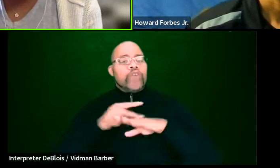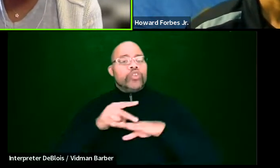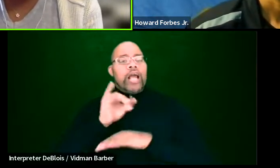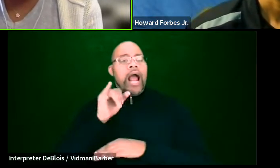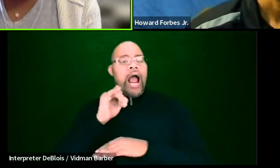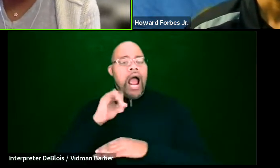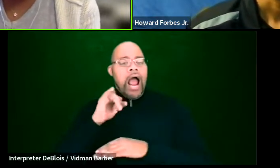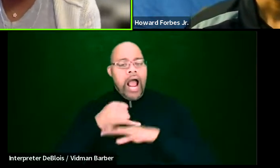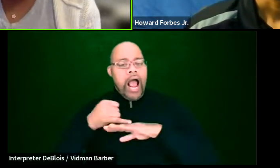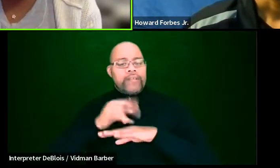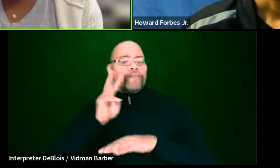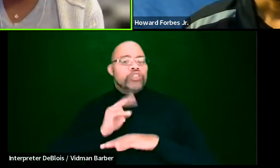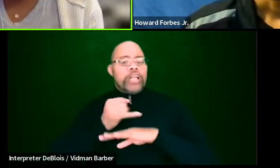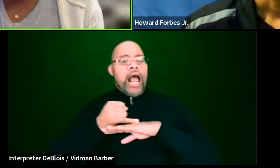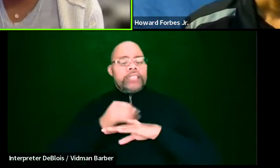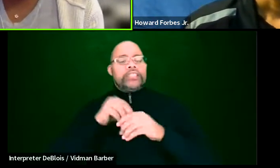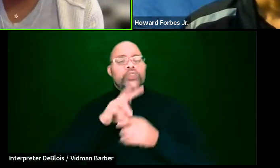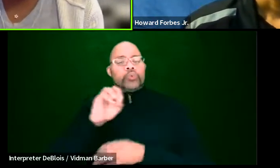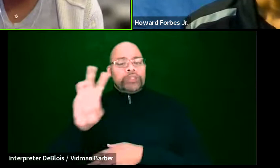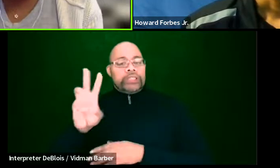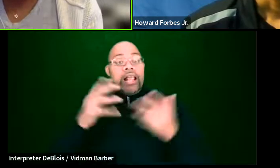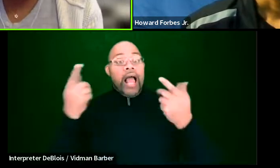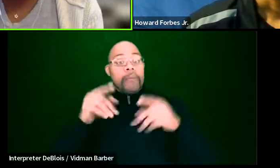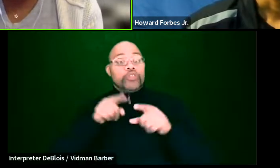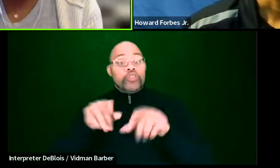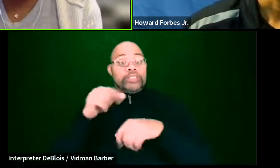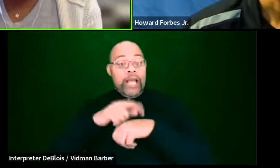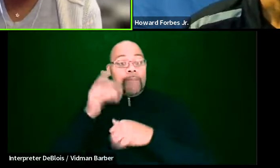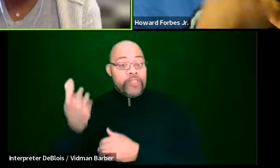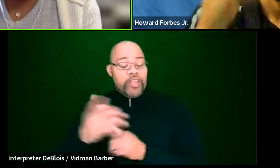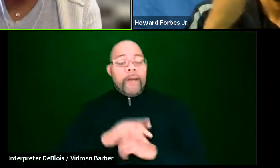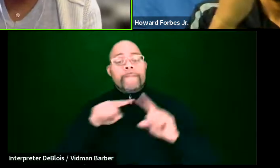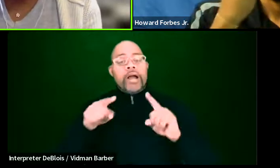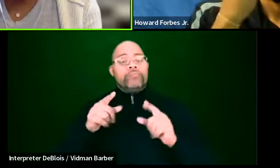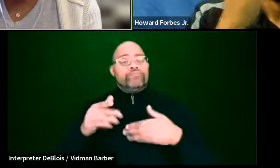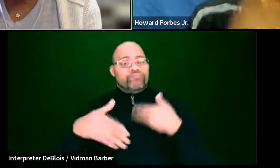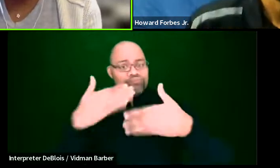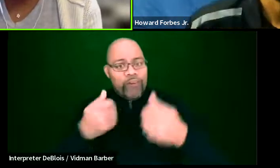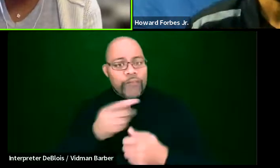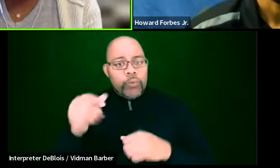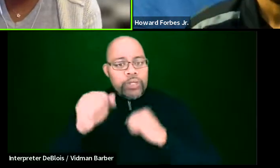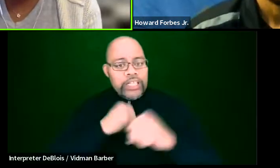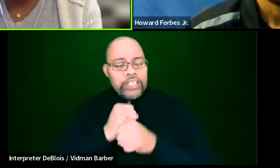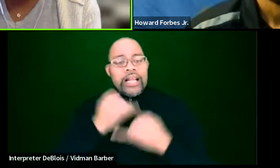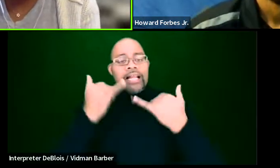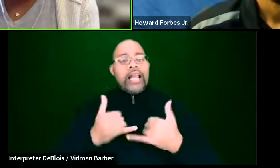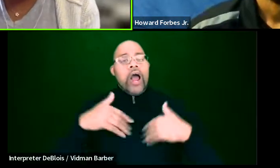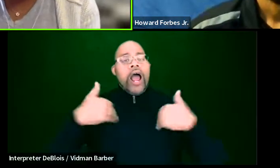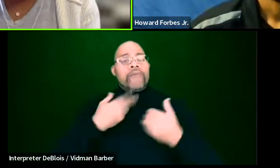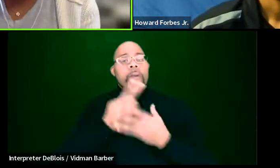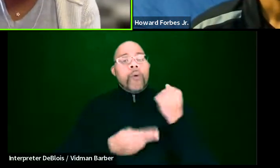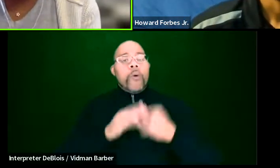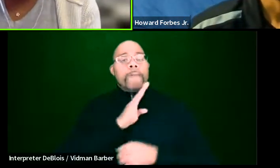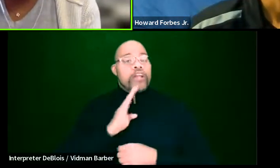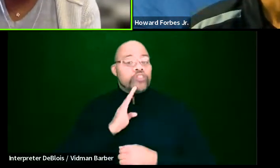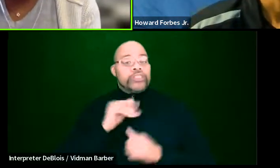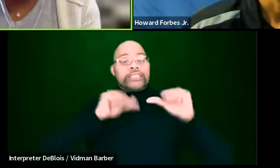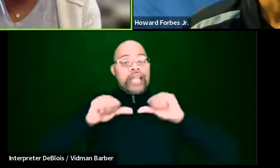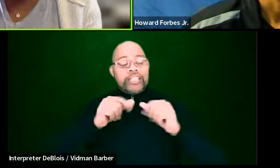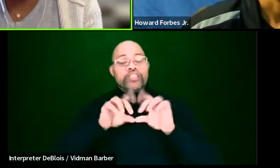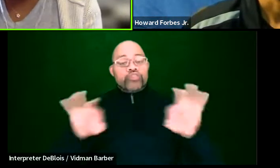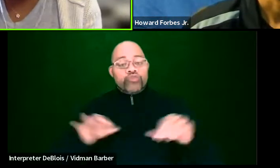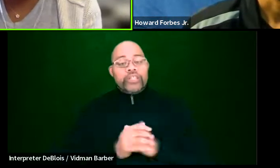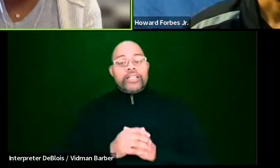in 2006. A lot happened during his time there, but fast forward a few years, he now holds both a Bachelor's of Science